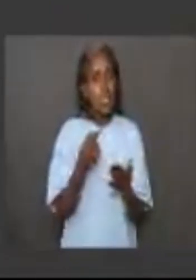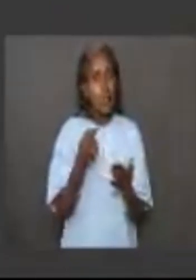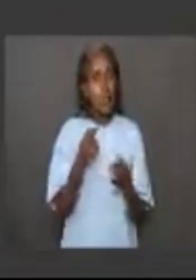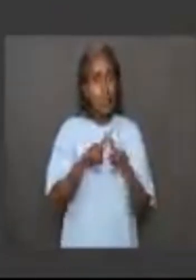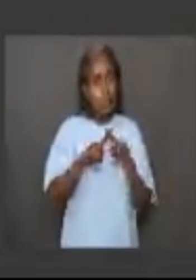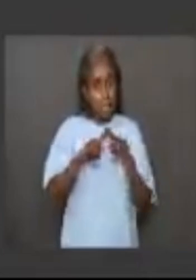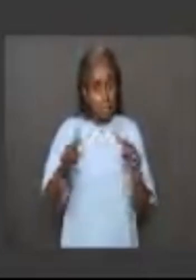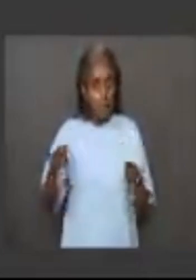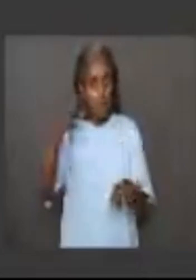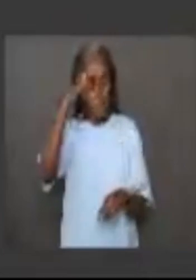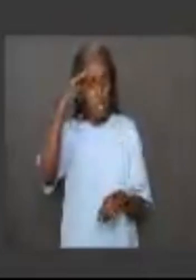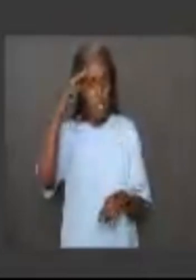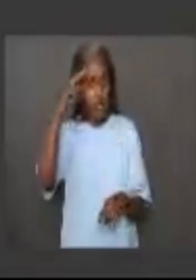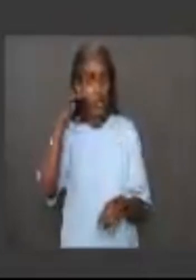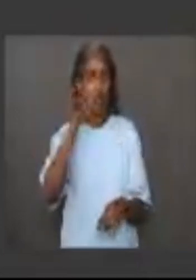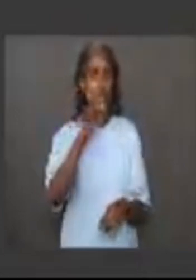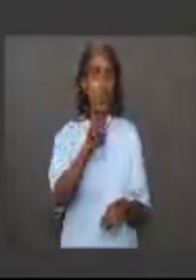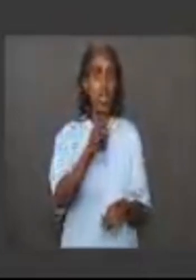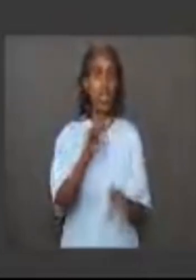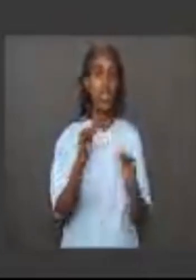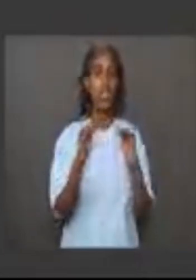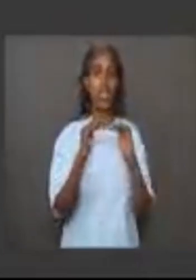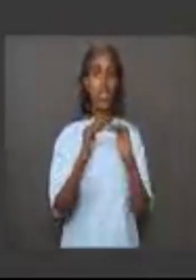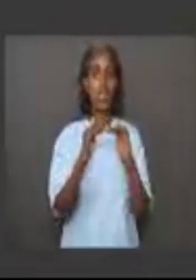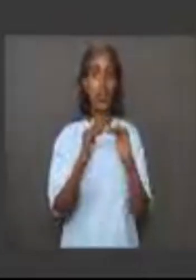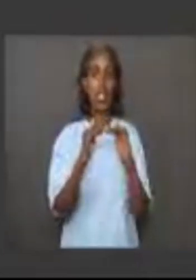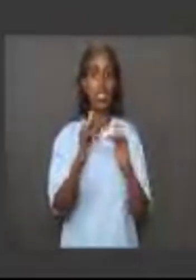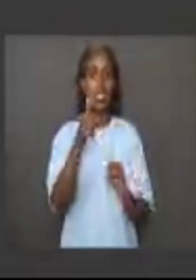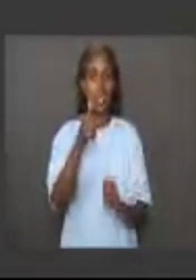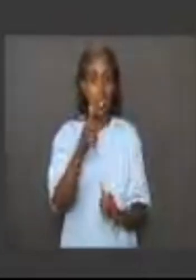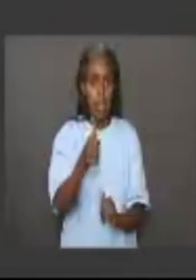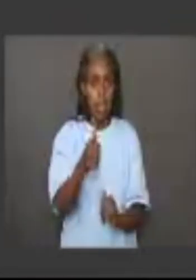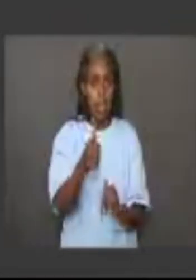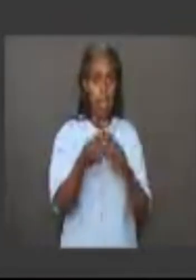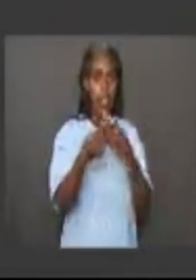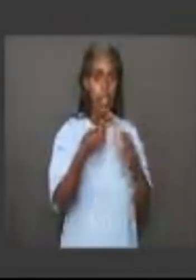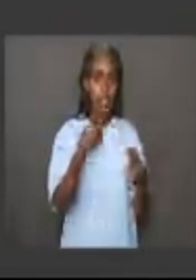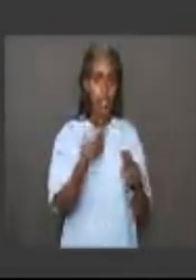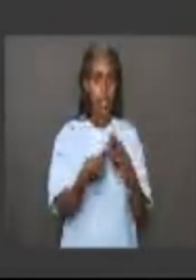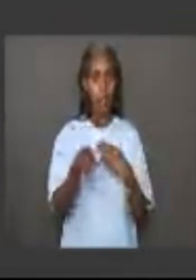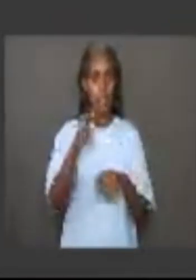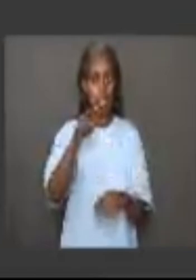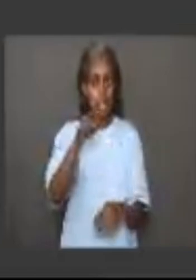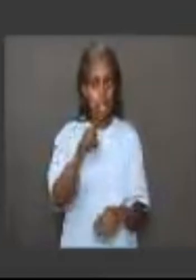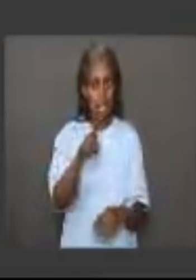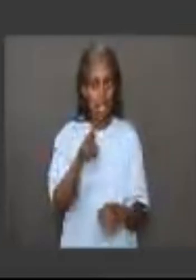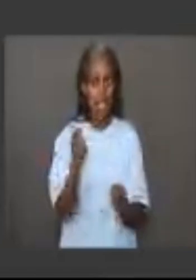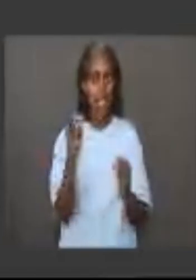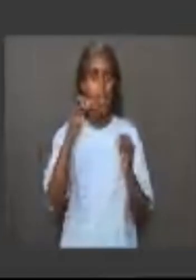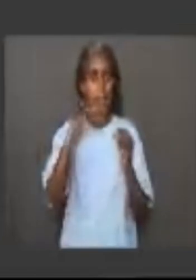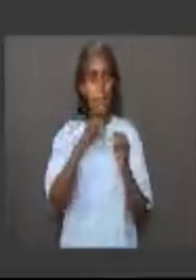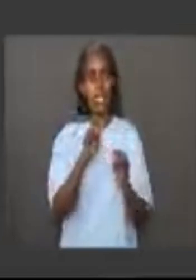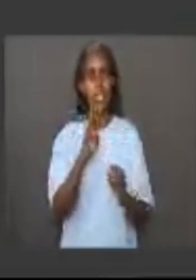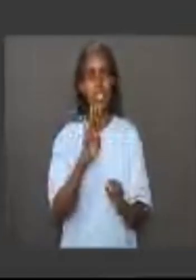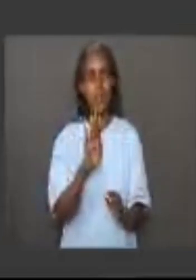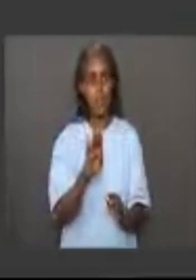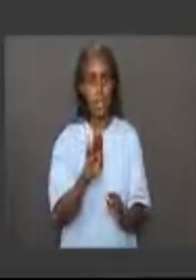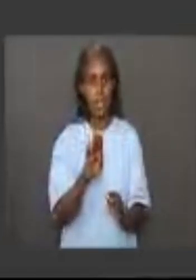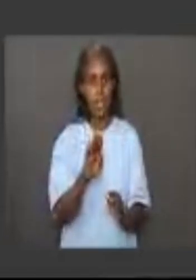case of y equals a times x plus